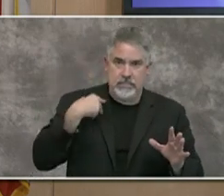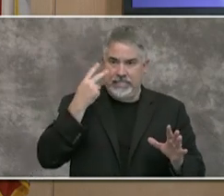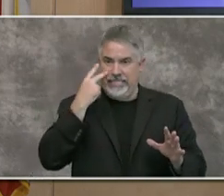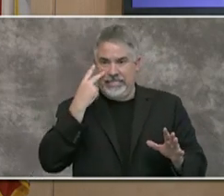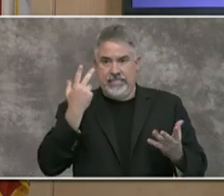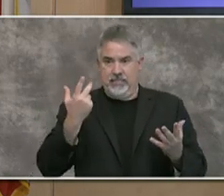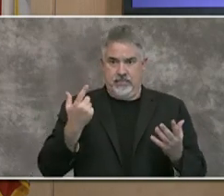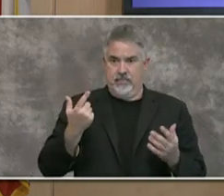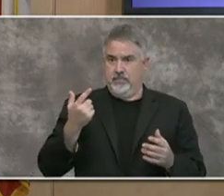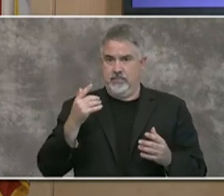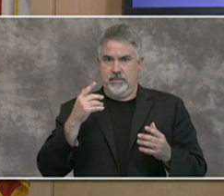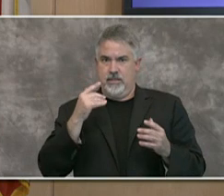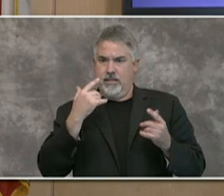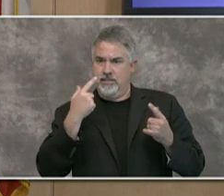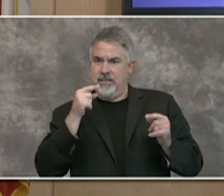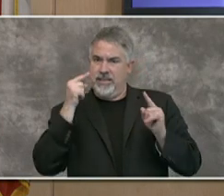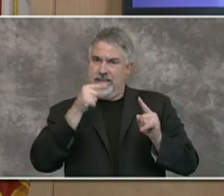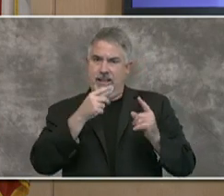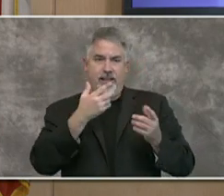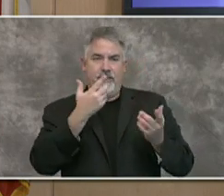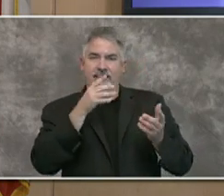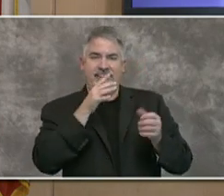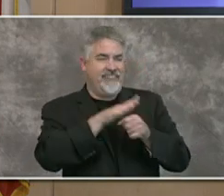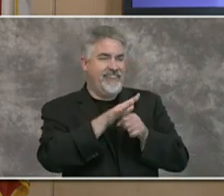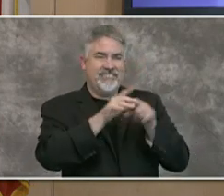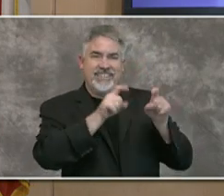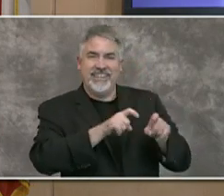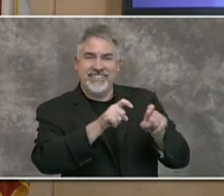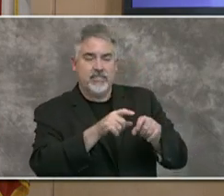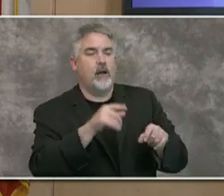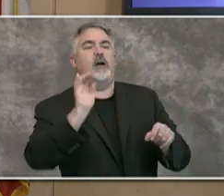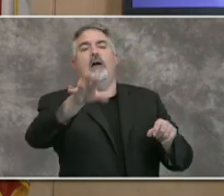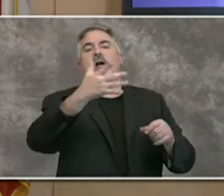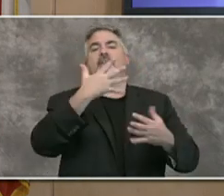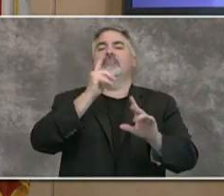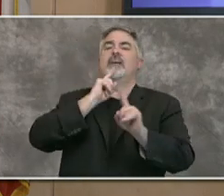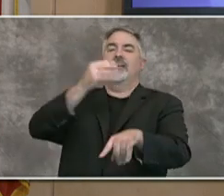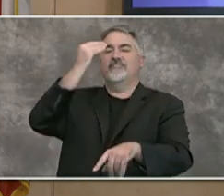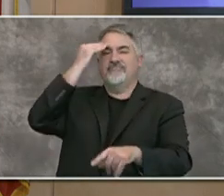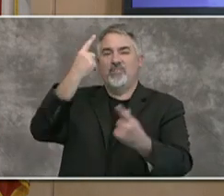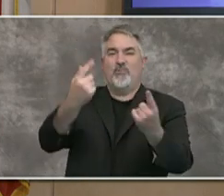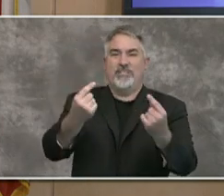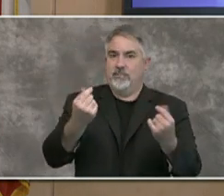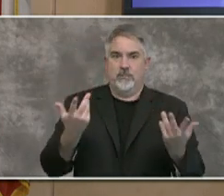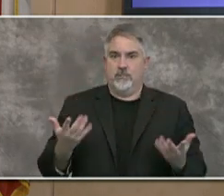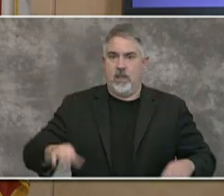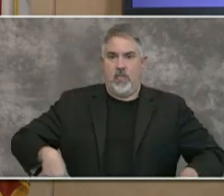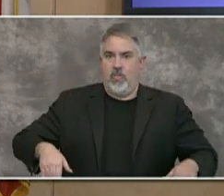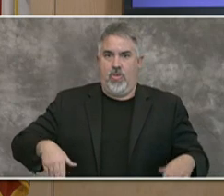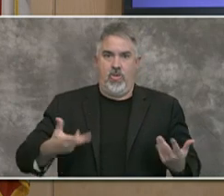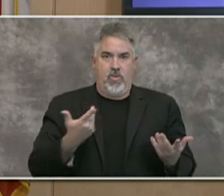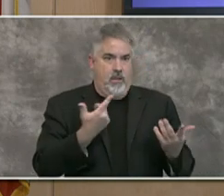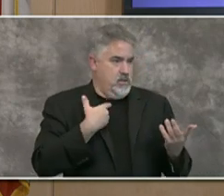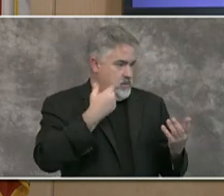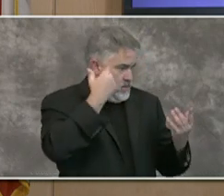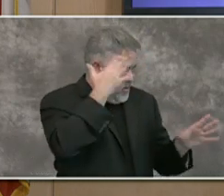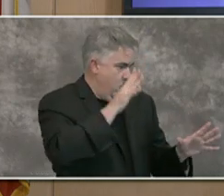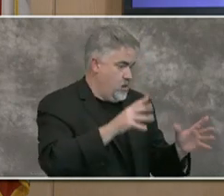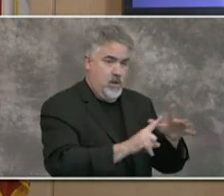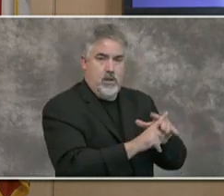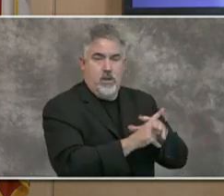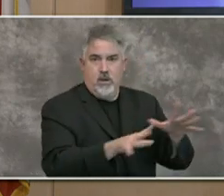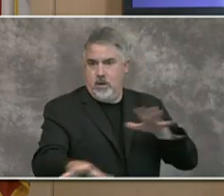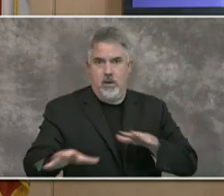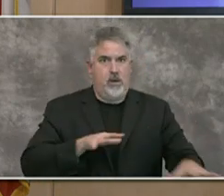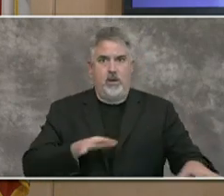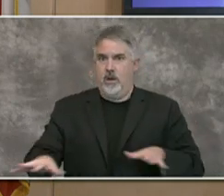is, because of limitations of testing, because of how quickly this is evolving and changing, we don't yet have a great set of